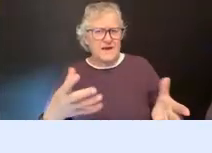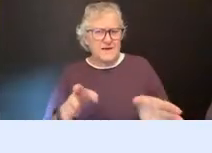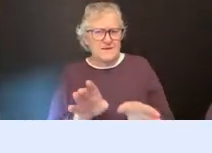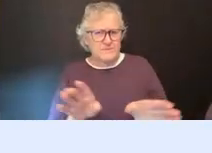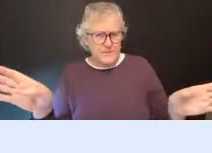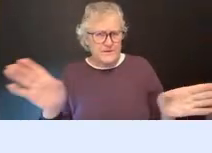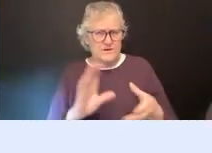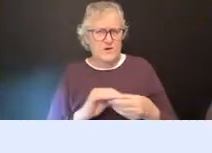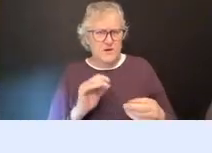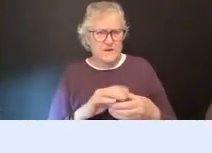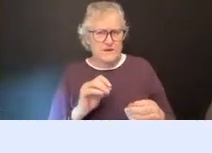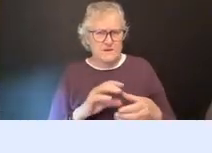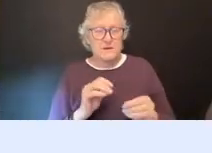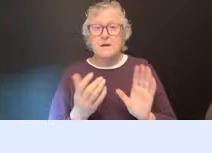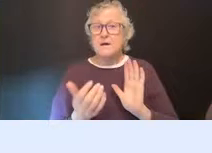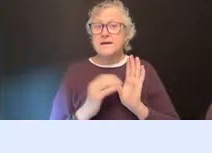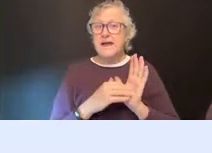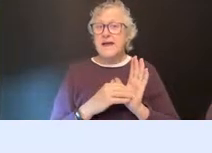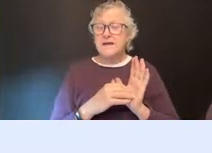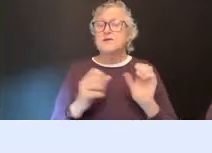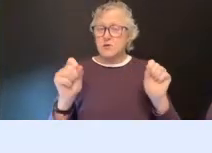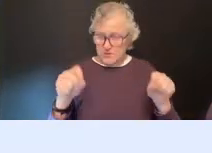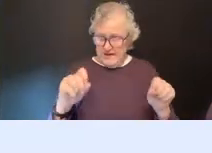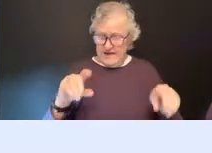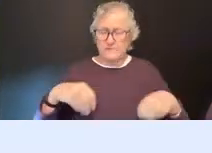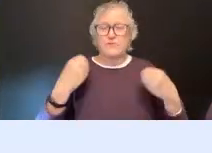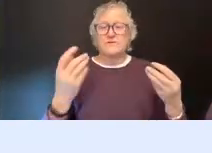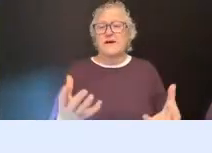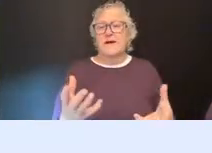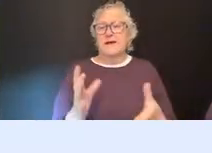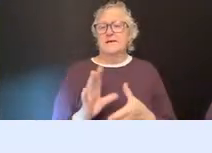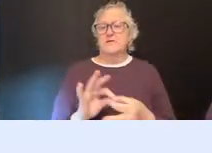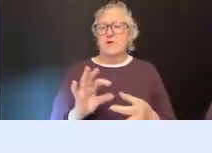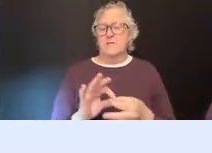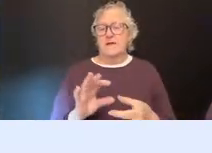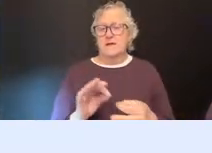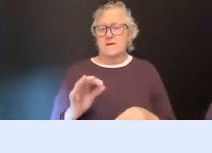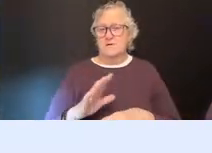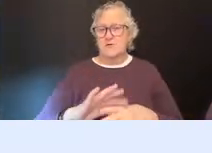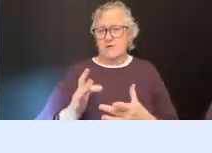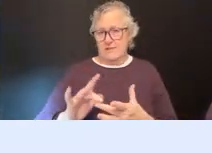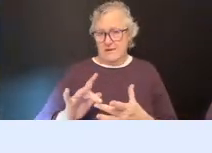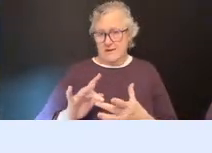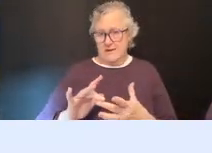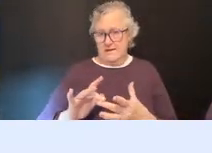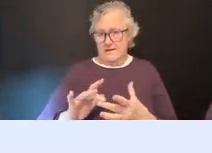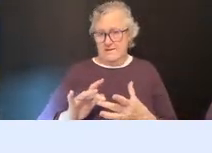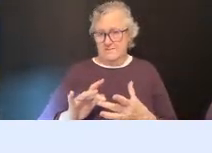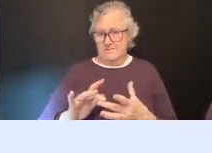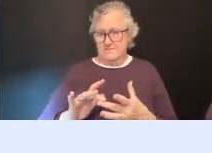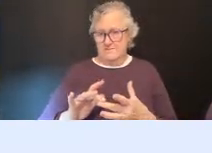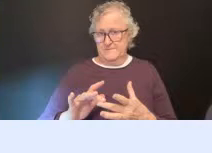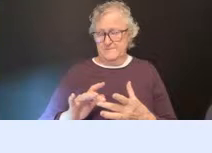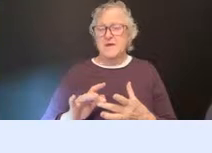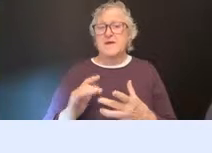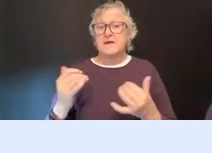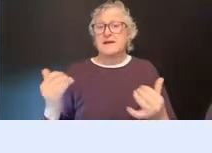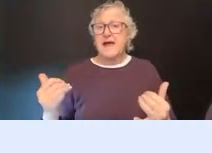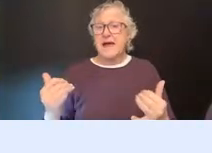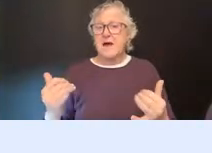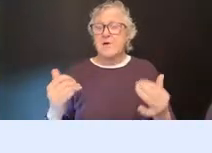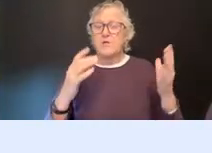to provide comment online, as we'd shown on the previous slide. So we were going to move on to next steps